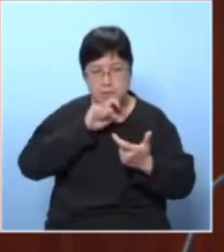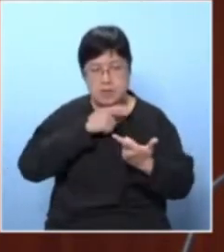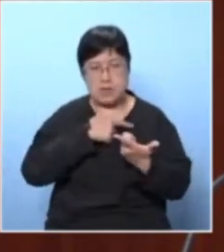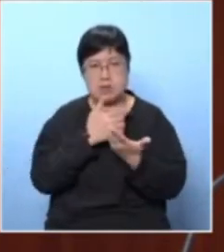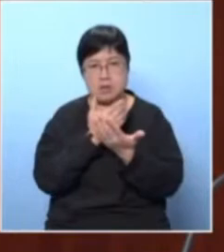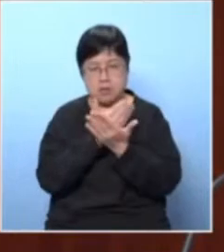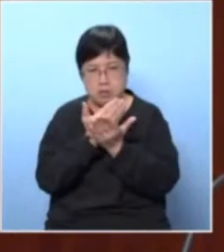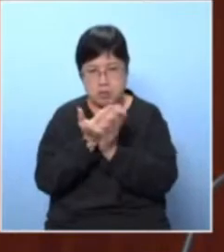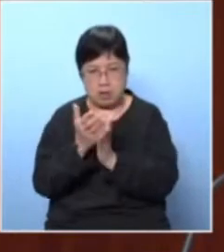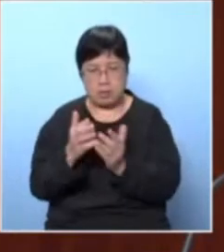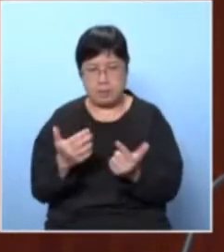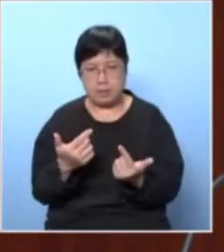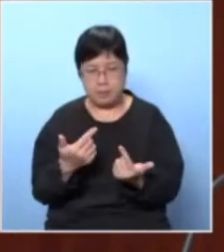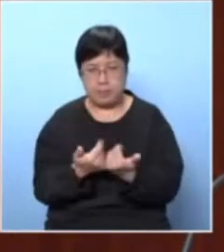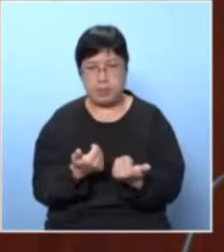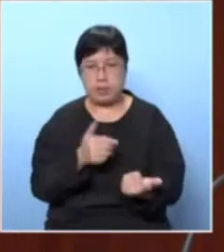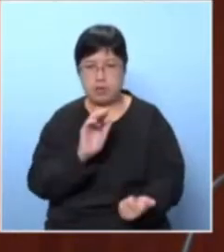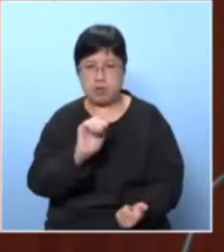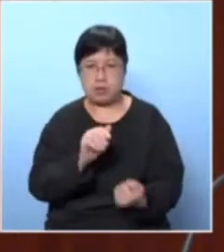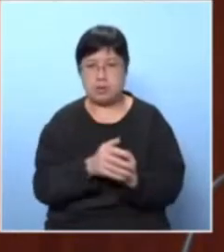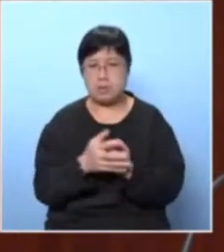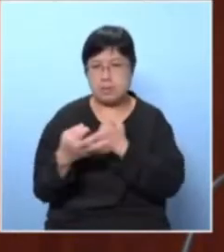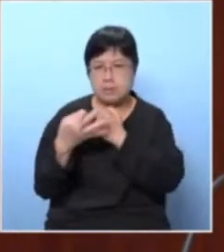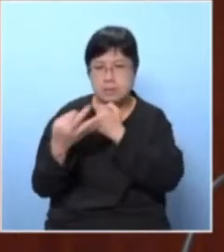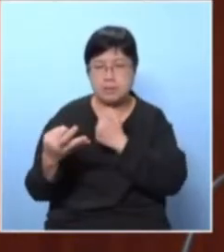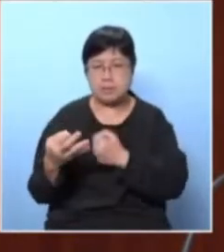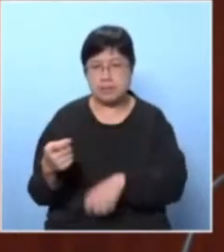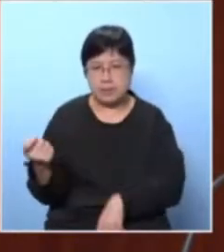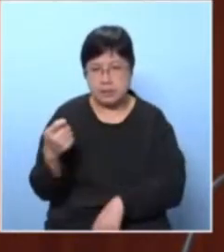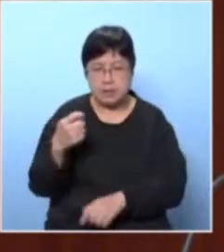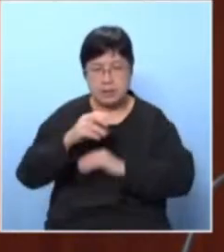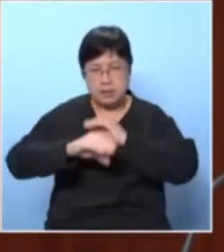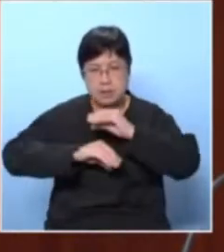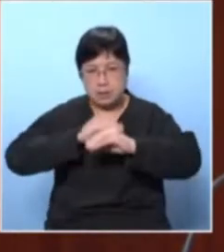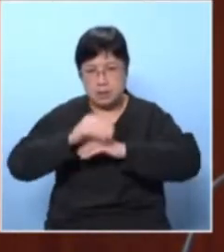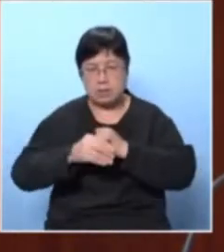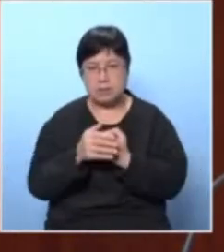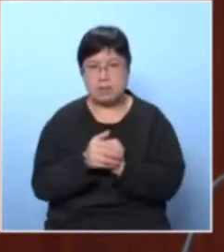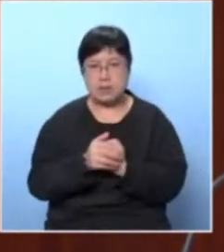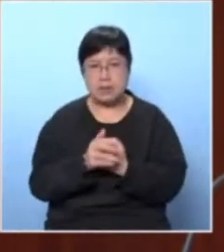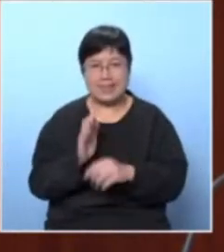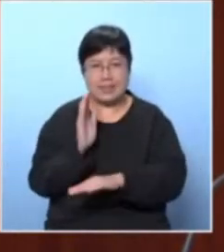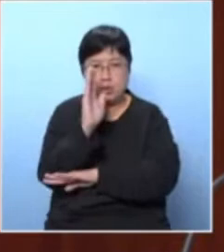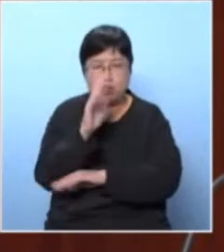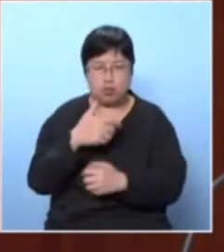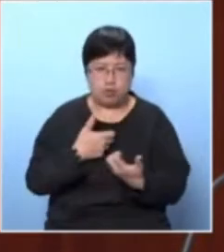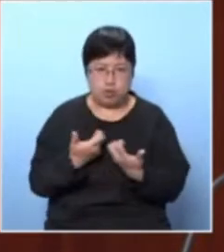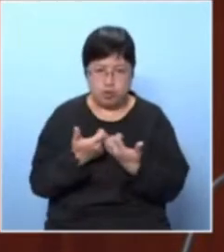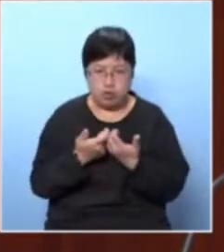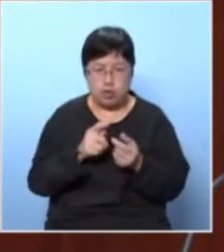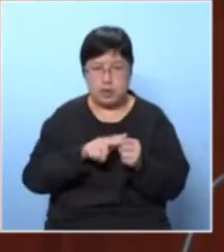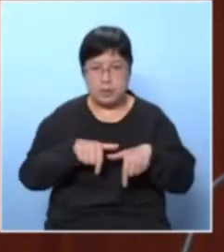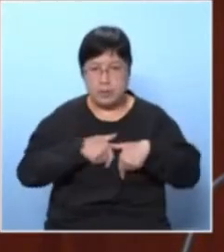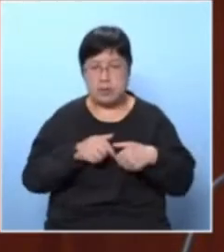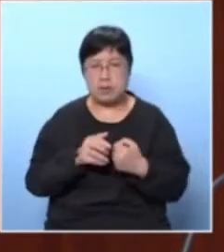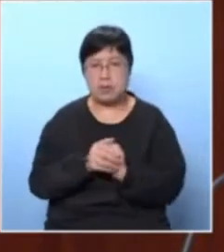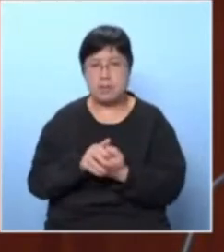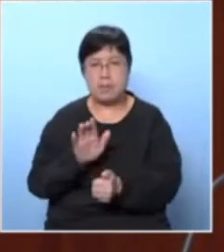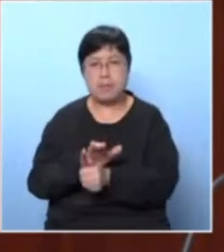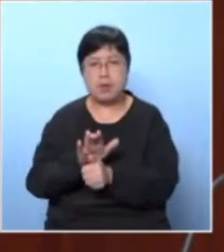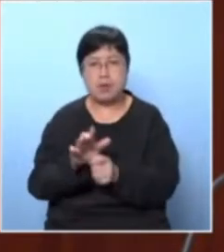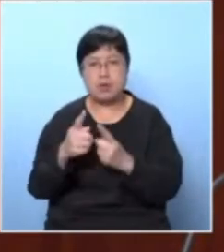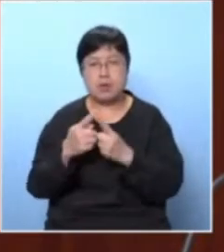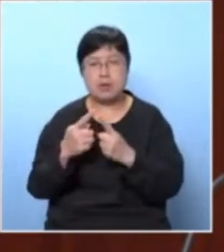facilities designated for microelectronics. 3. Expedite the establishment of a supercomputing center to foster